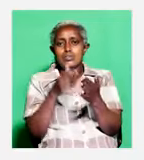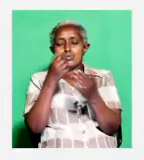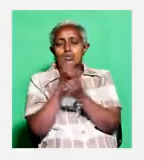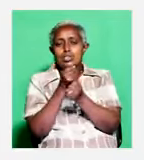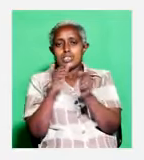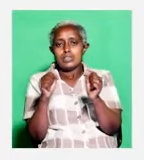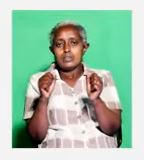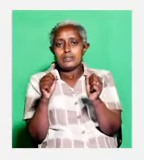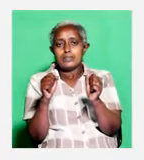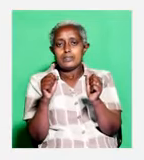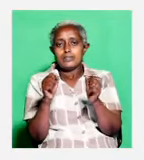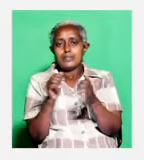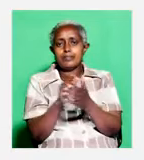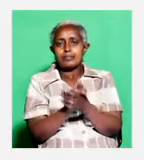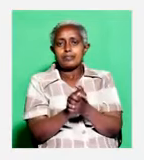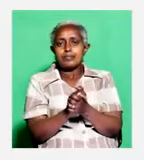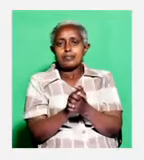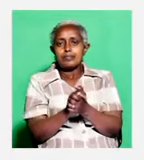Solution.